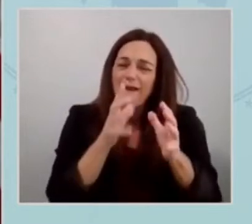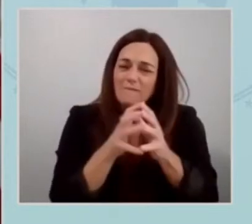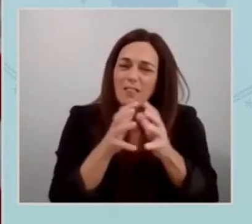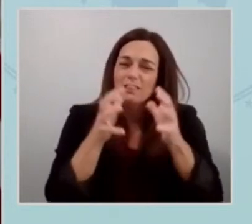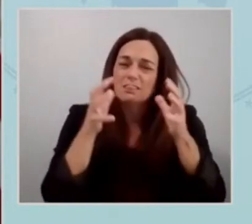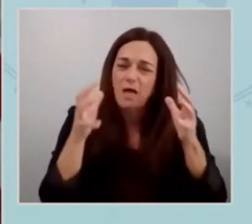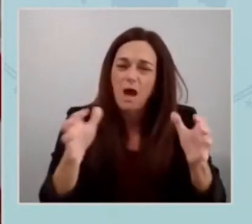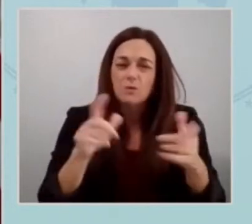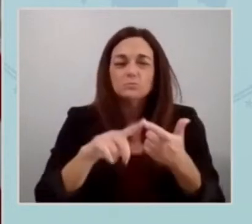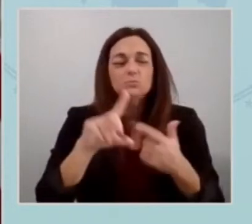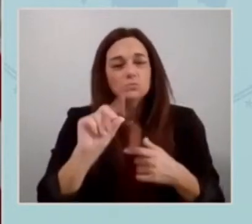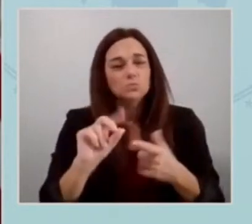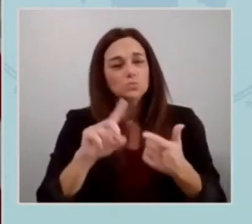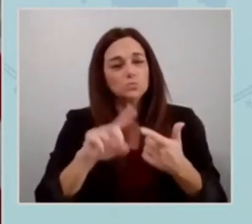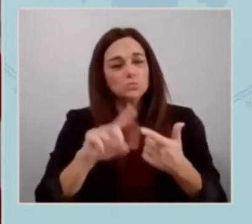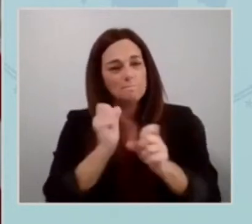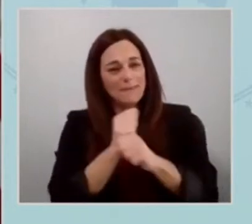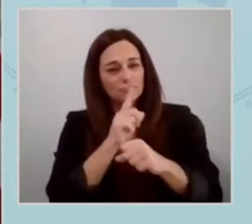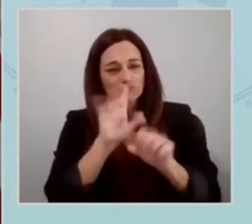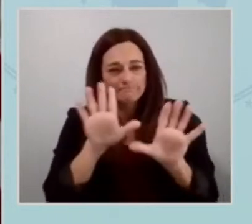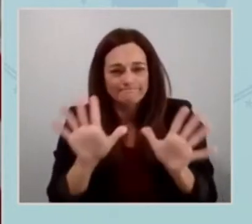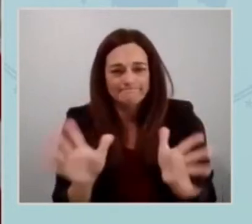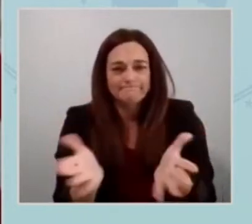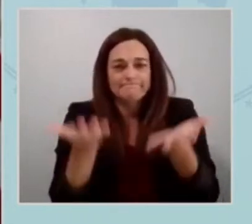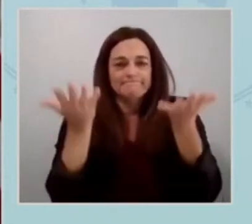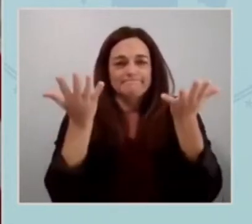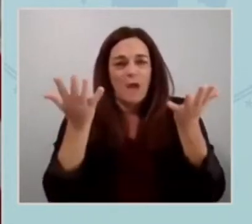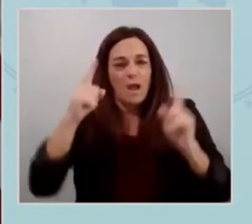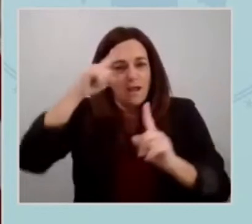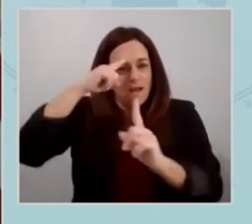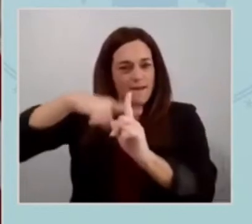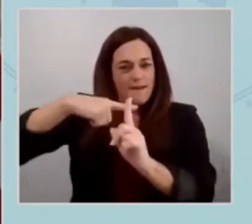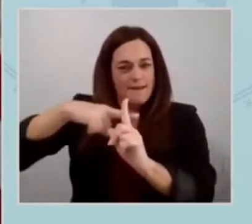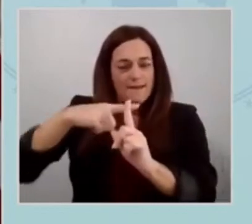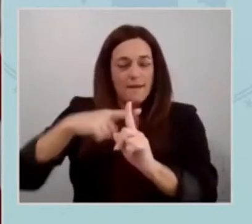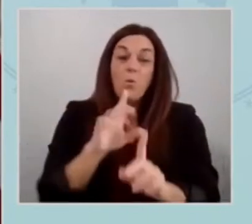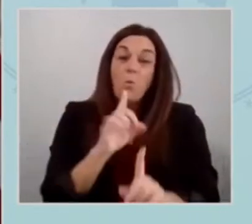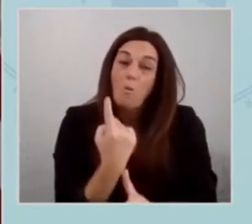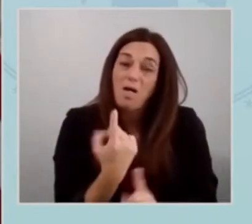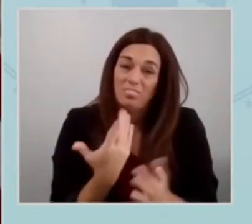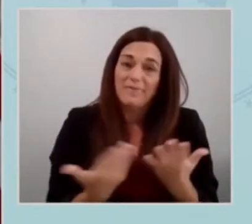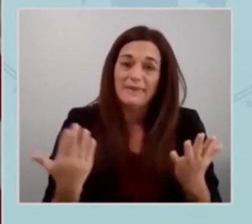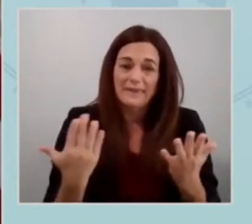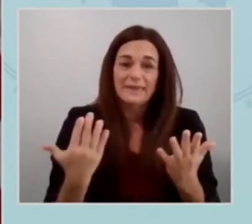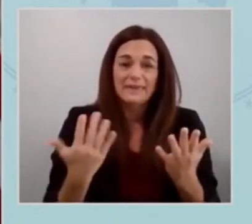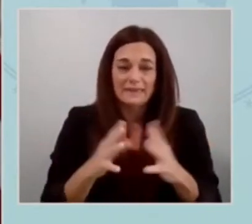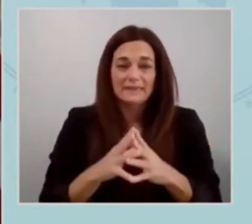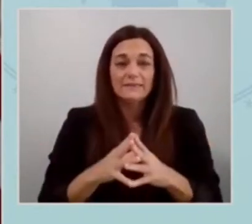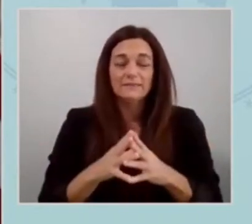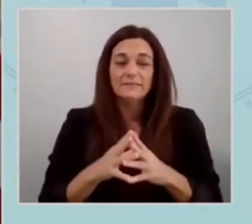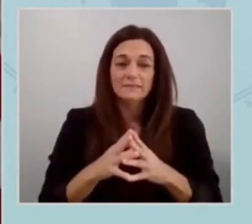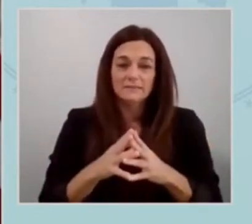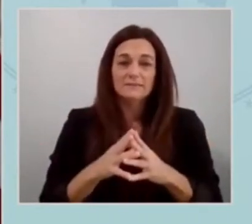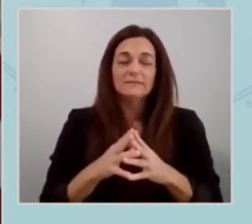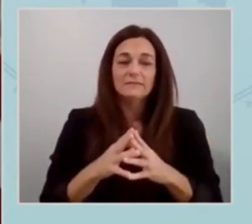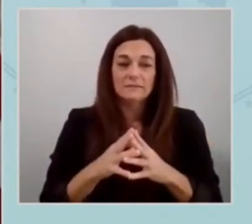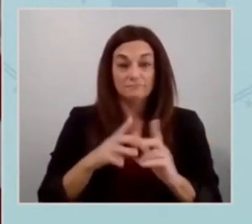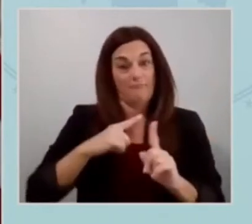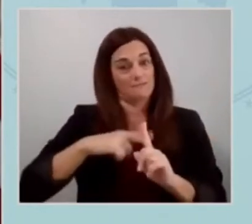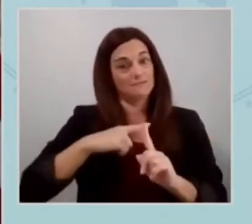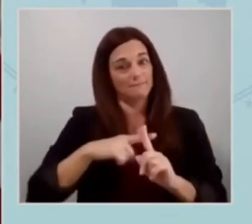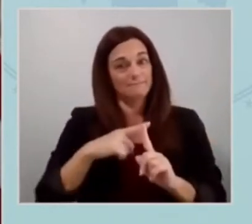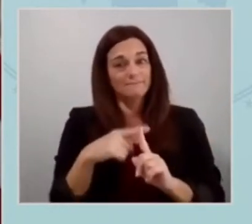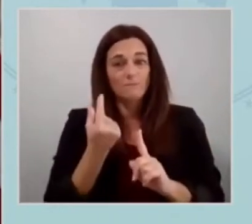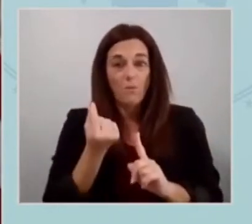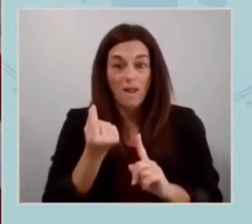destabilizing. And so there's a lot we have to do to keep them up. Now, the only good, not the